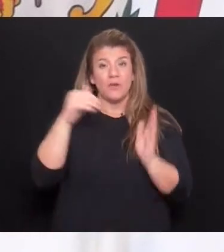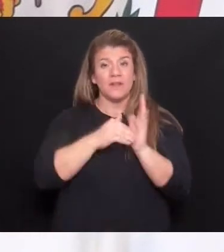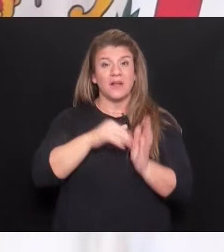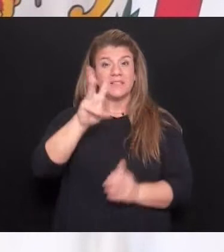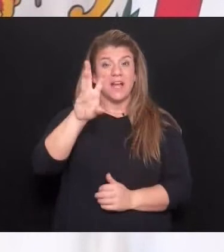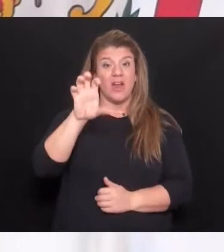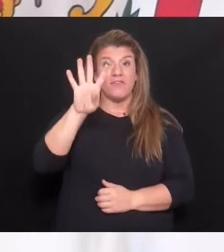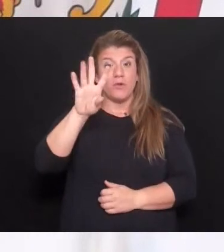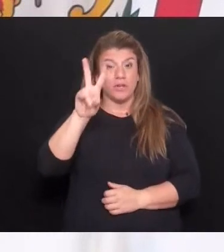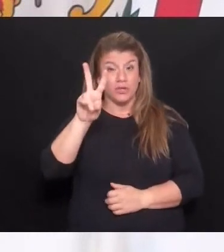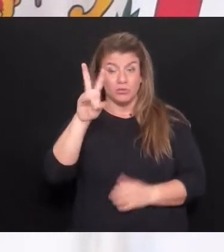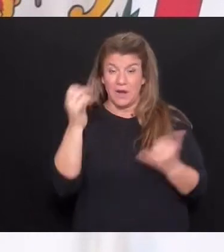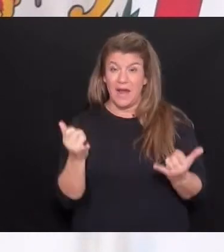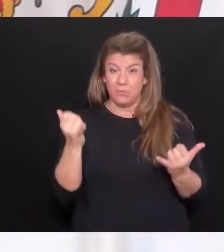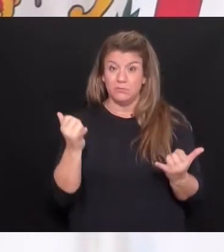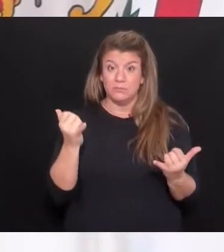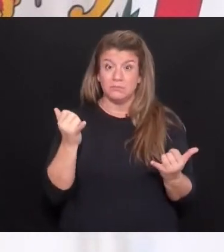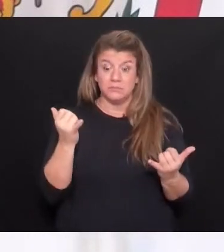3,642 right now.